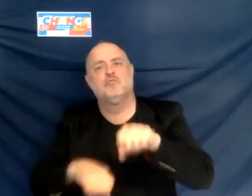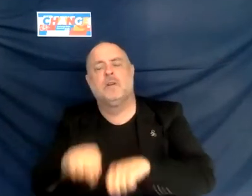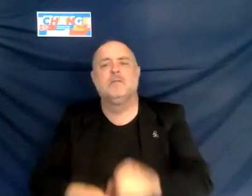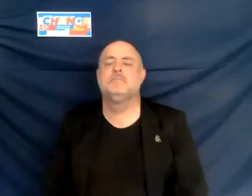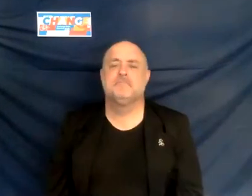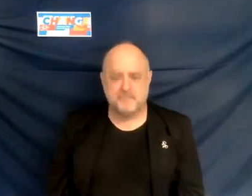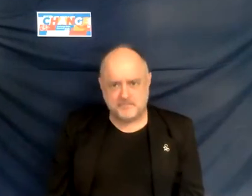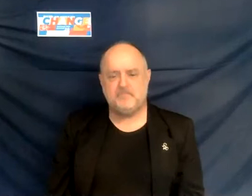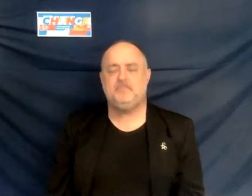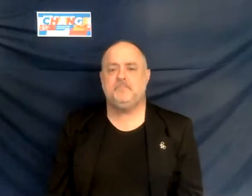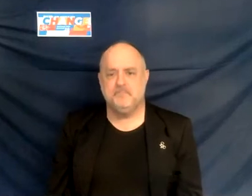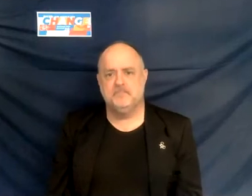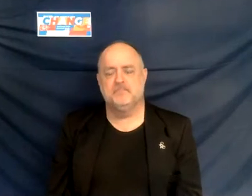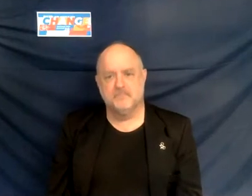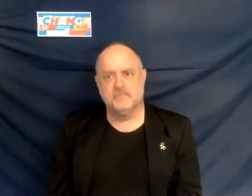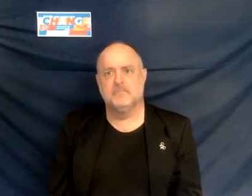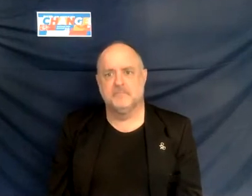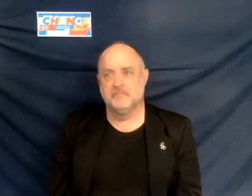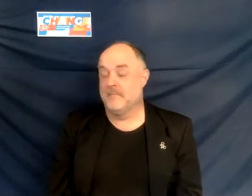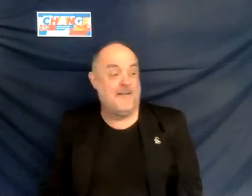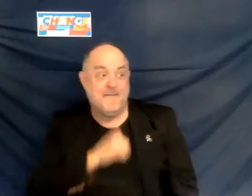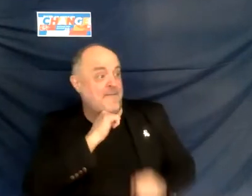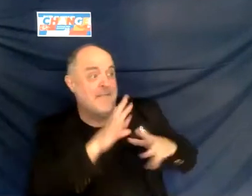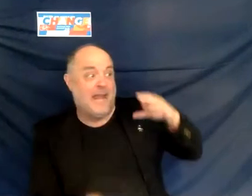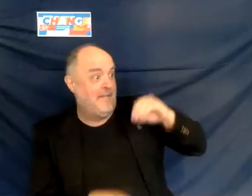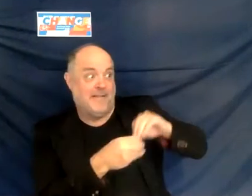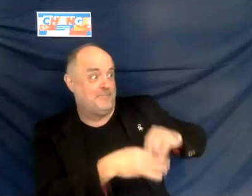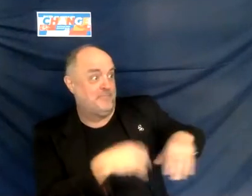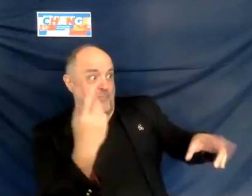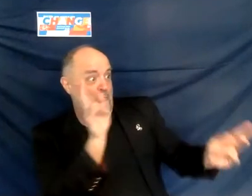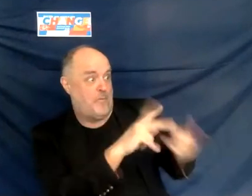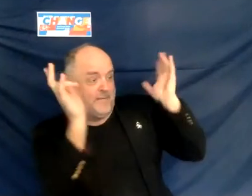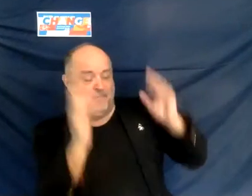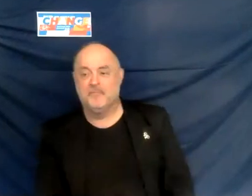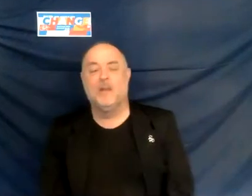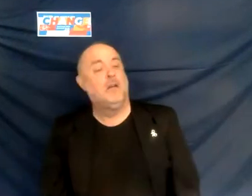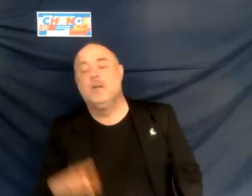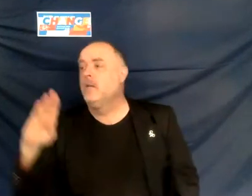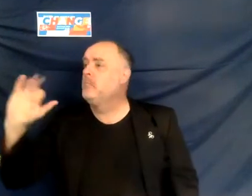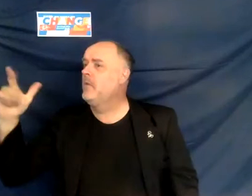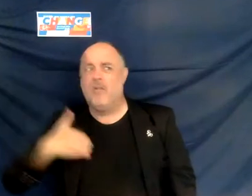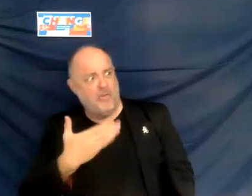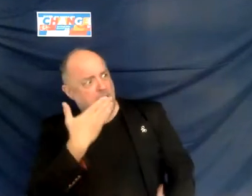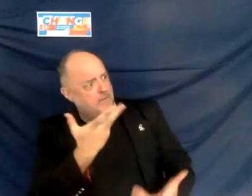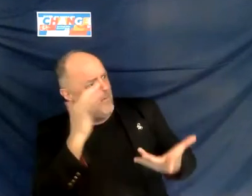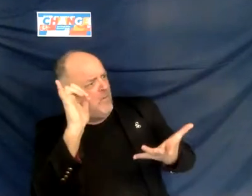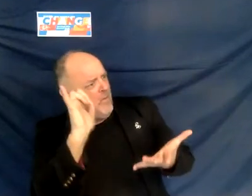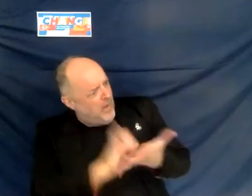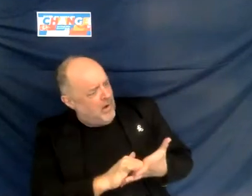here. Yeah, I don't have anything to add. That's a perfect answer. Yeah, thanks for that. It's in